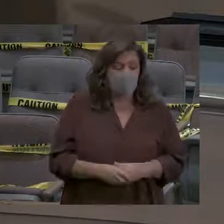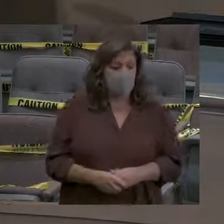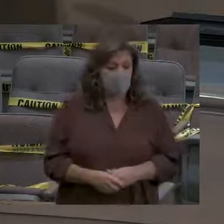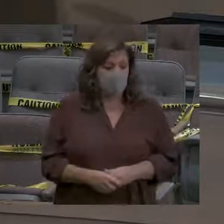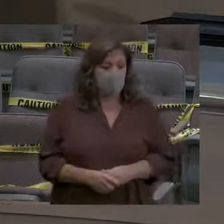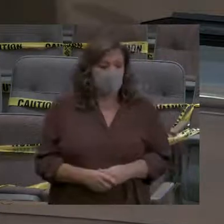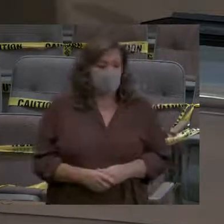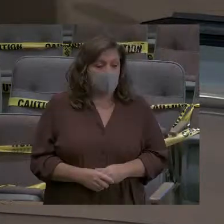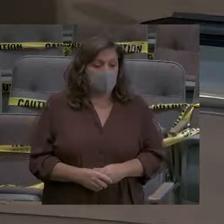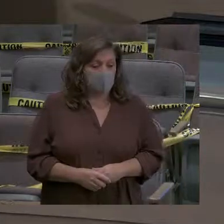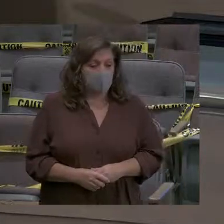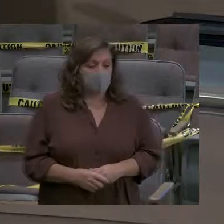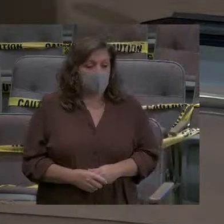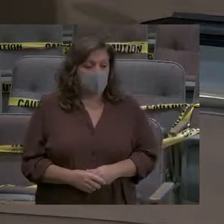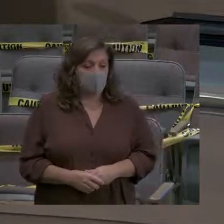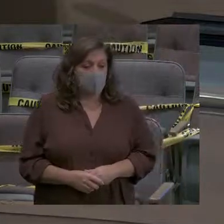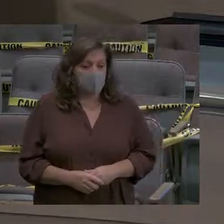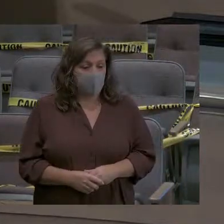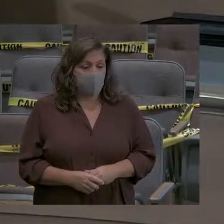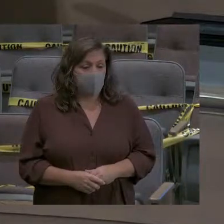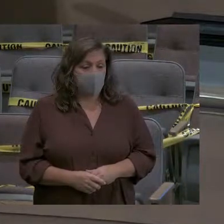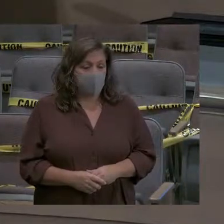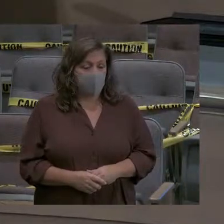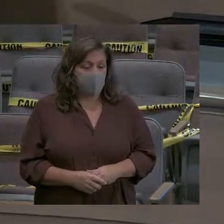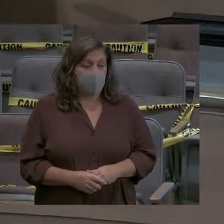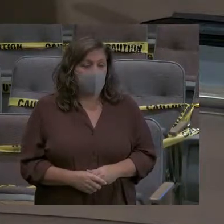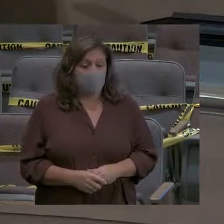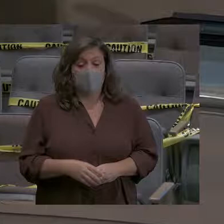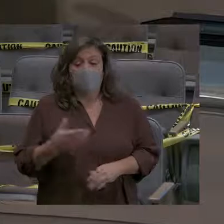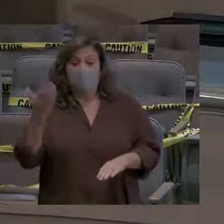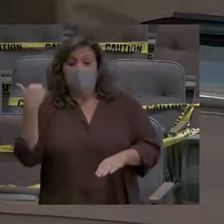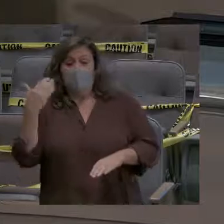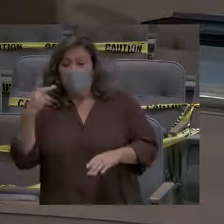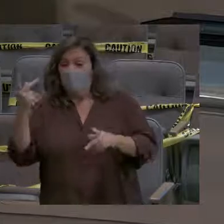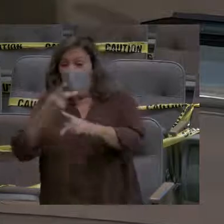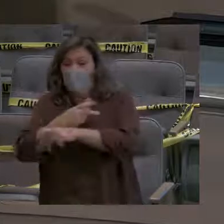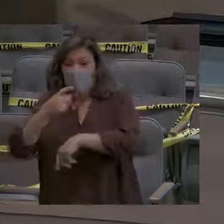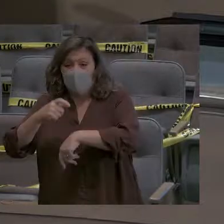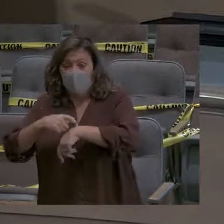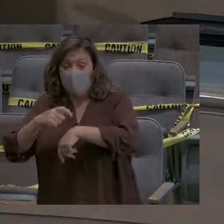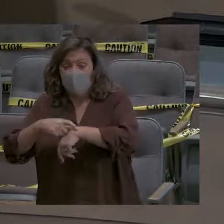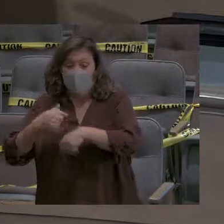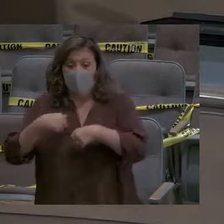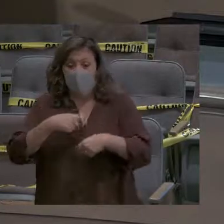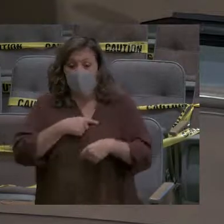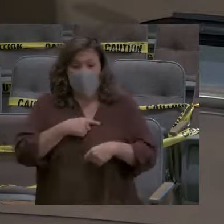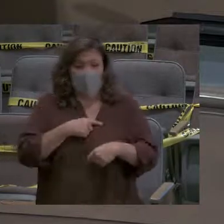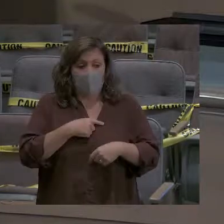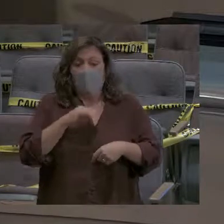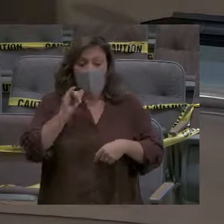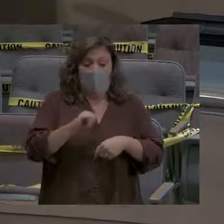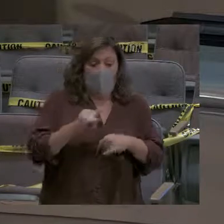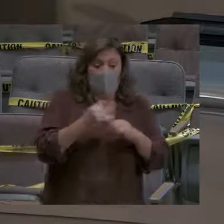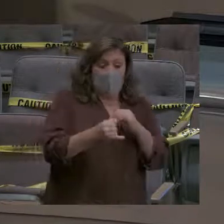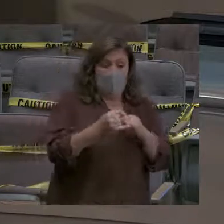digits, and we would typically have maybe 3 to 5 patients a day.